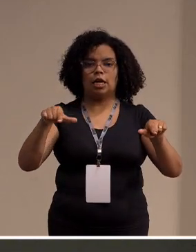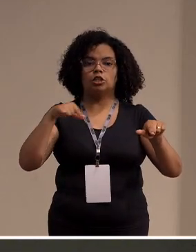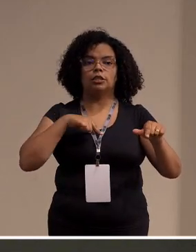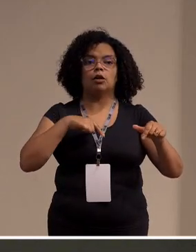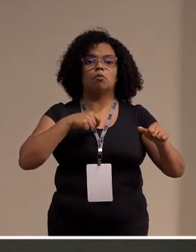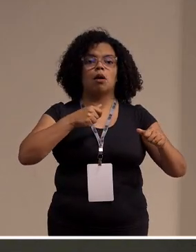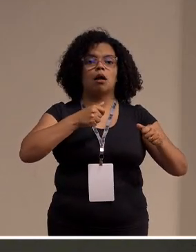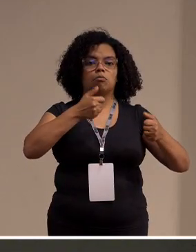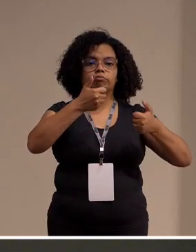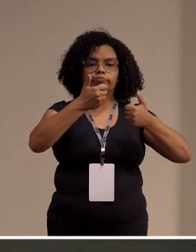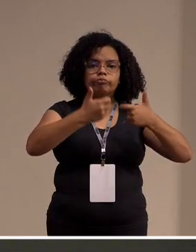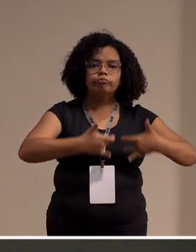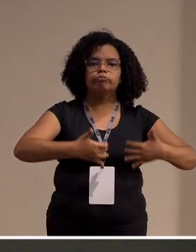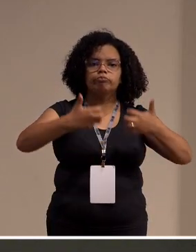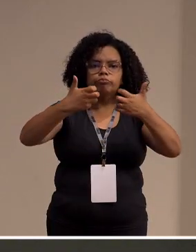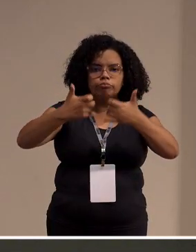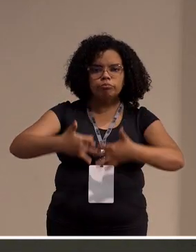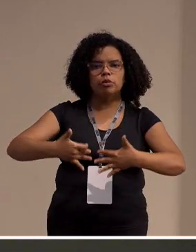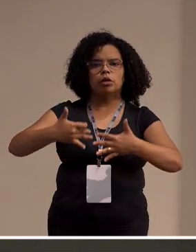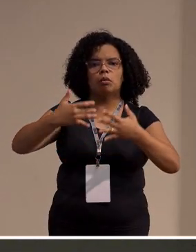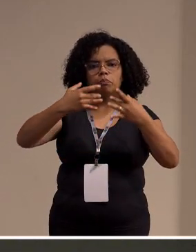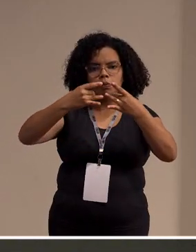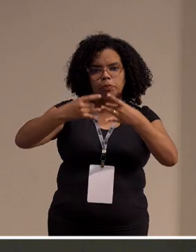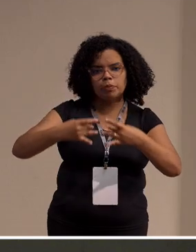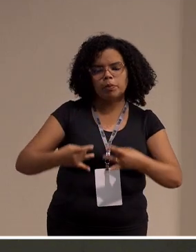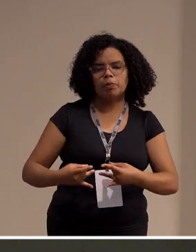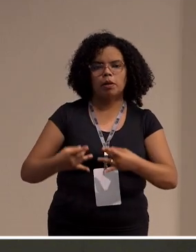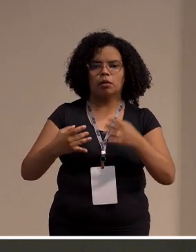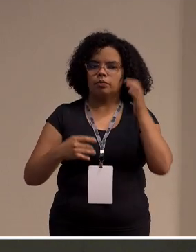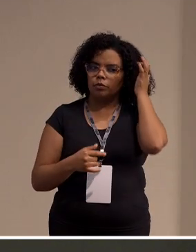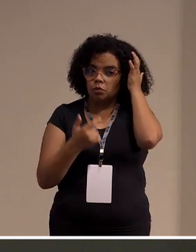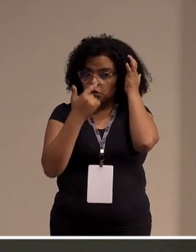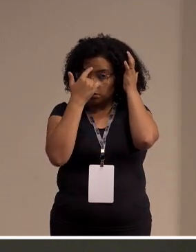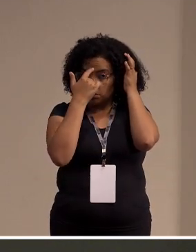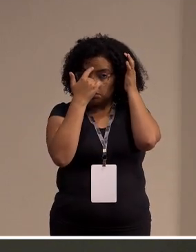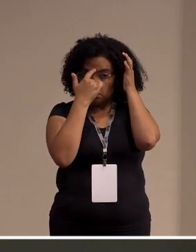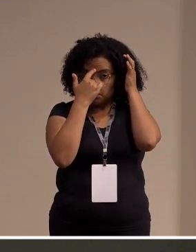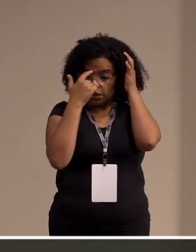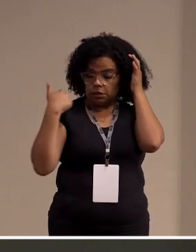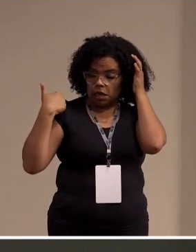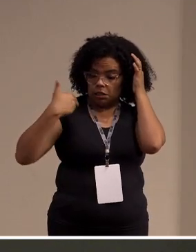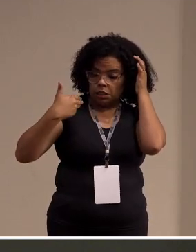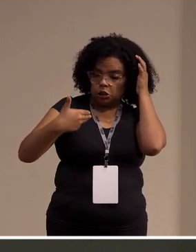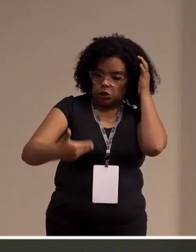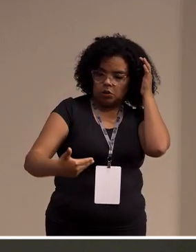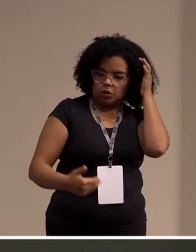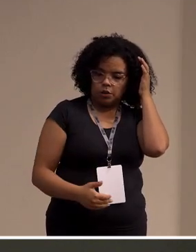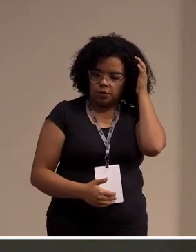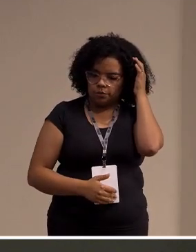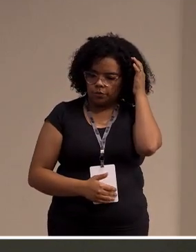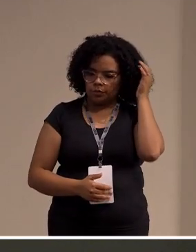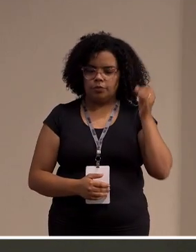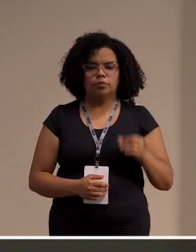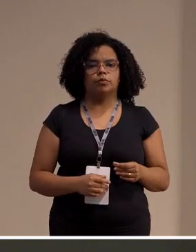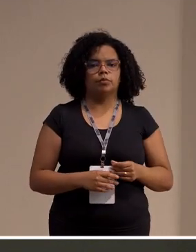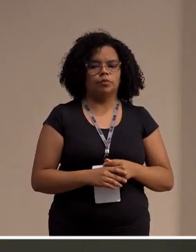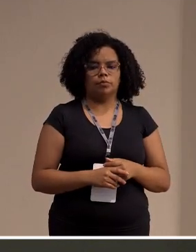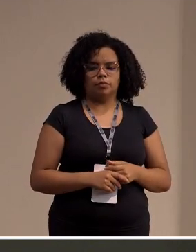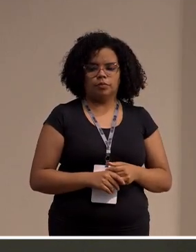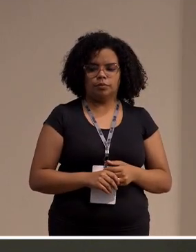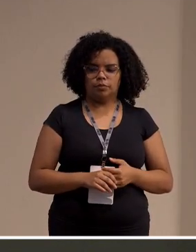contando, narrando ali, sob o seu ponto de vista, a trajetória do que eles dessa